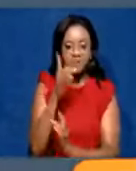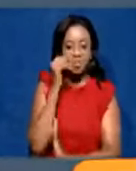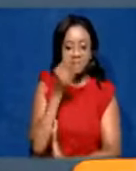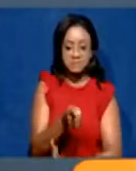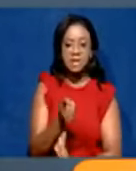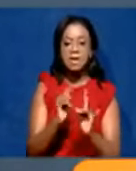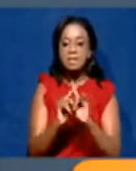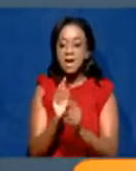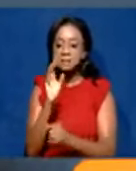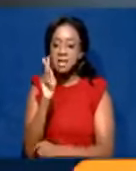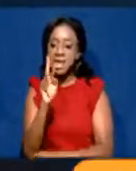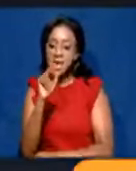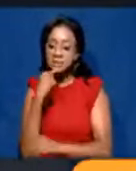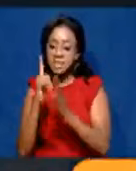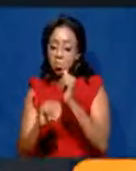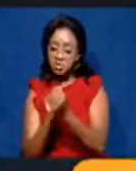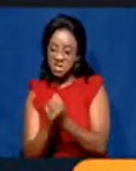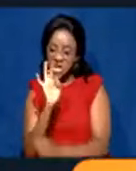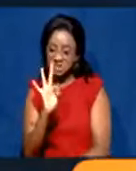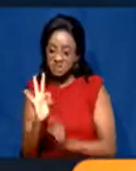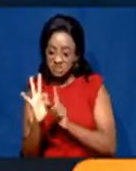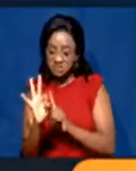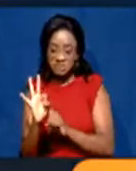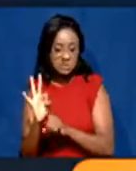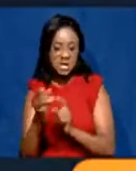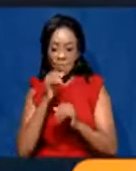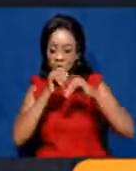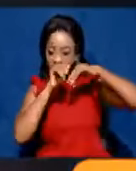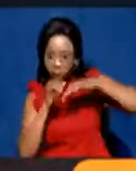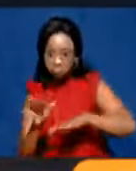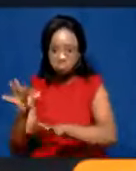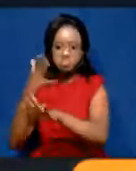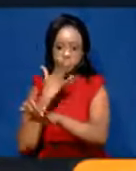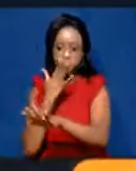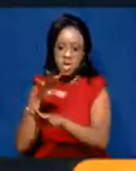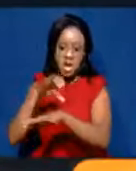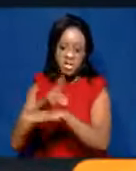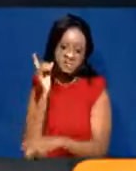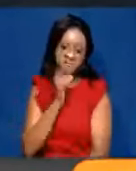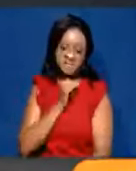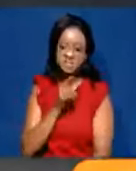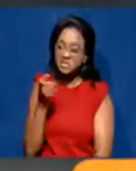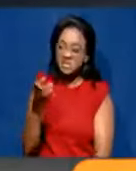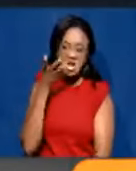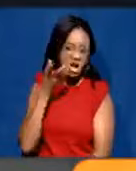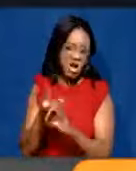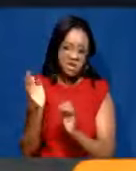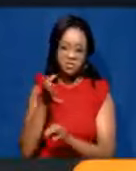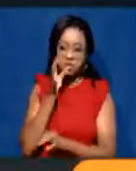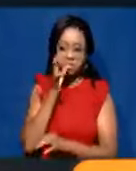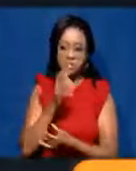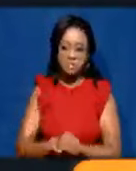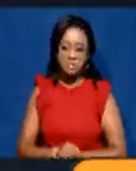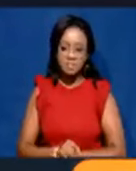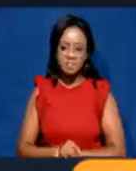been contaminated following a mechanical hitch that led to flooding of water inside the consignment, making it unfit for human